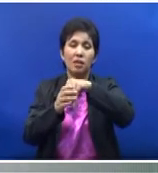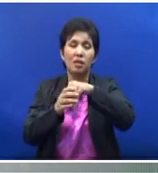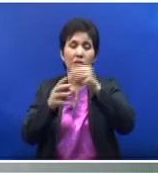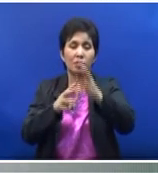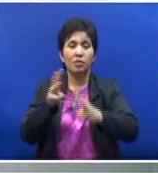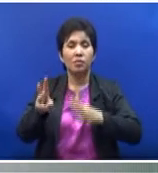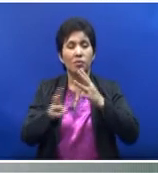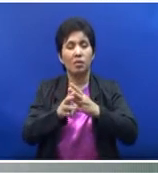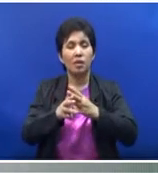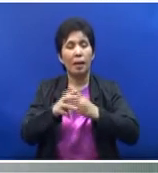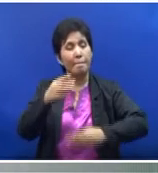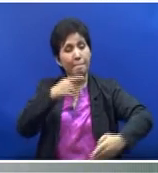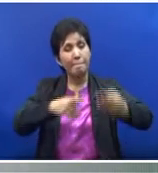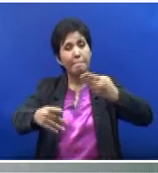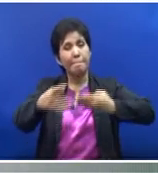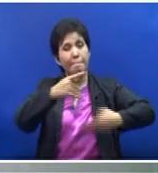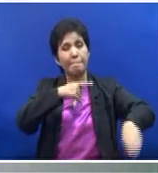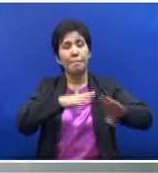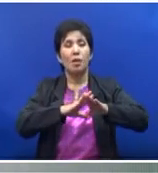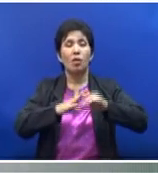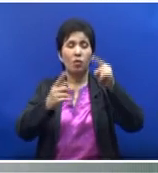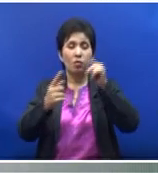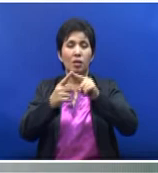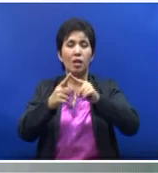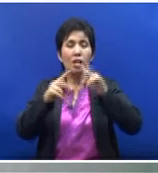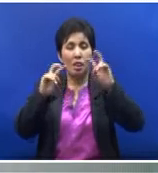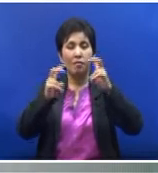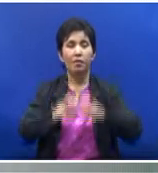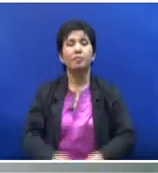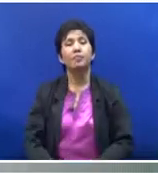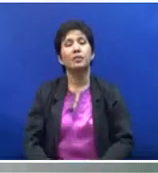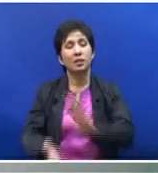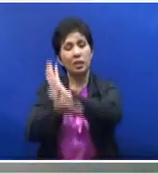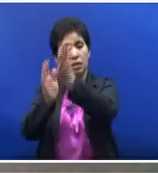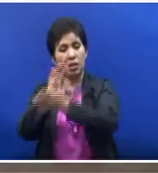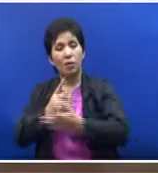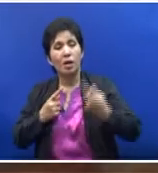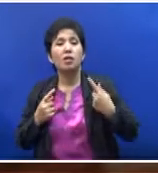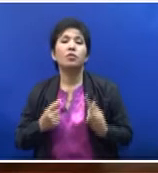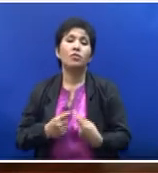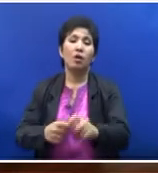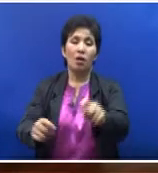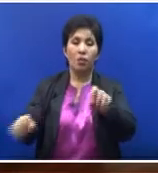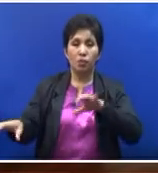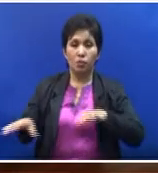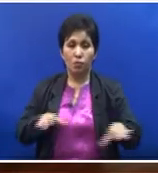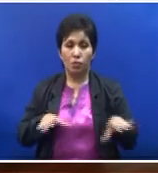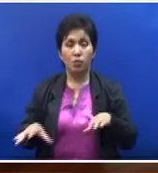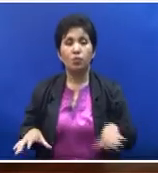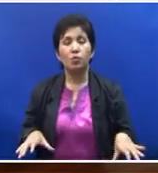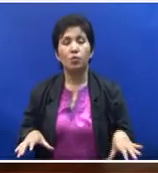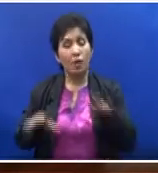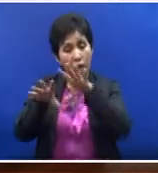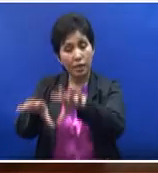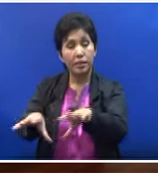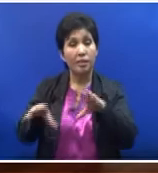be traced back to ancient Egyptian civilization. You try to think about this. Can